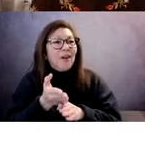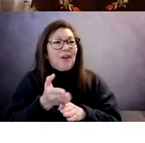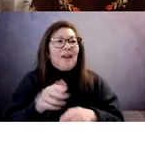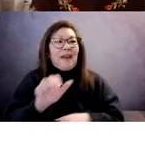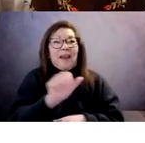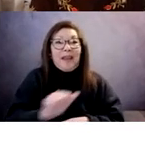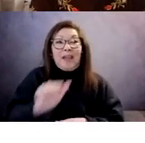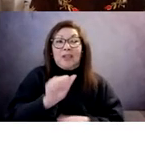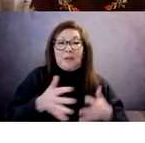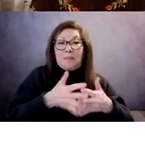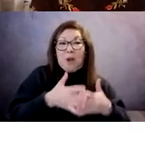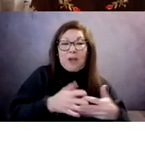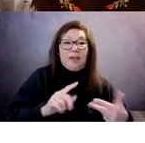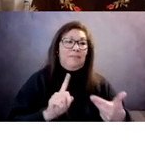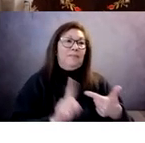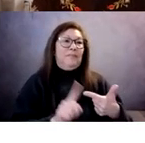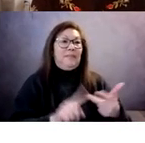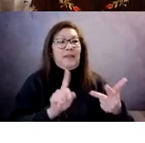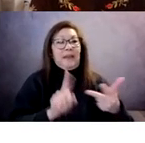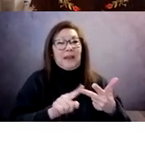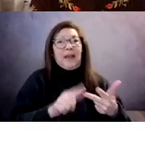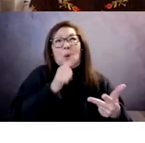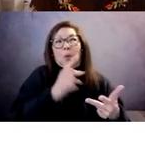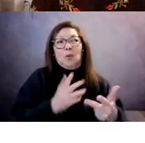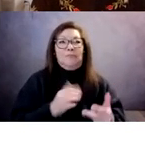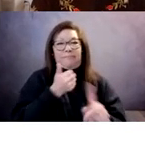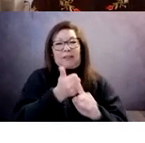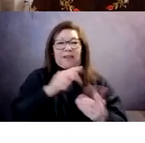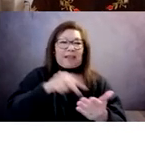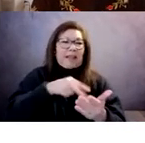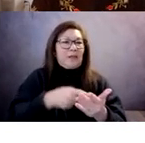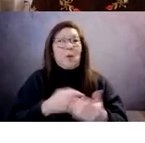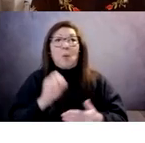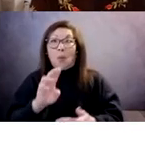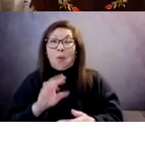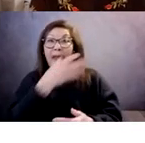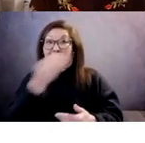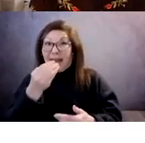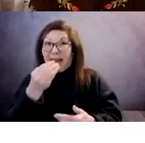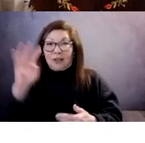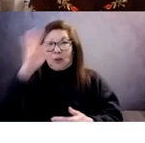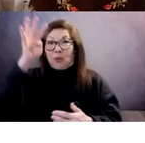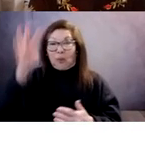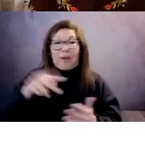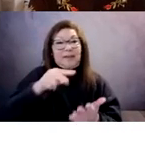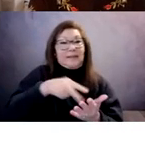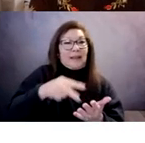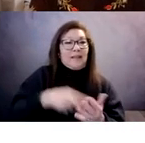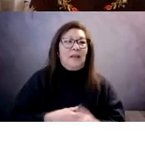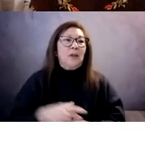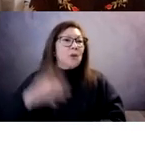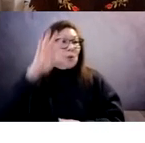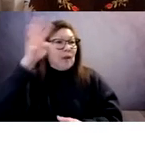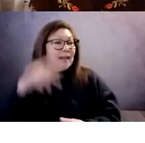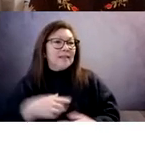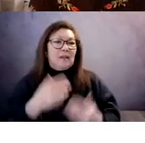Asian American descent, someone who is a dancer and choreographer, so creates and performs